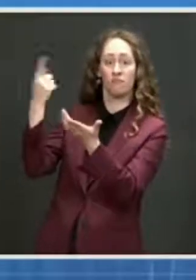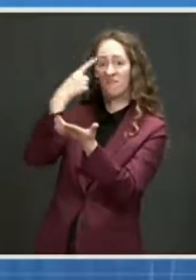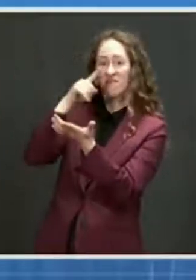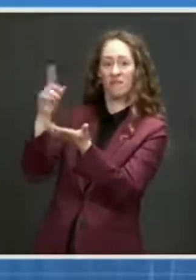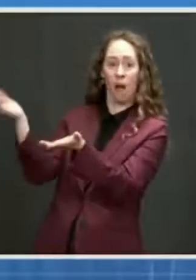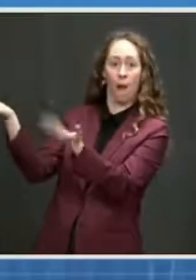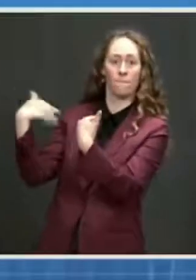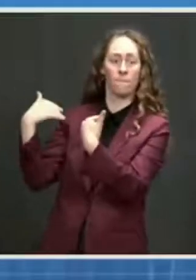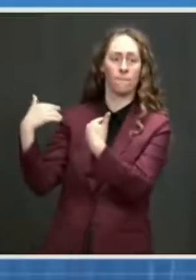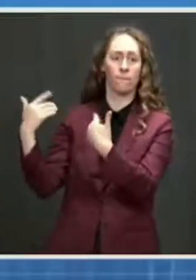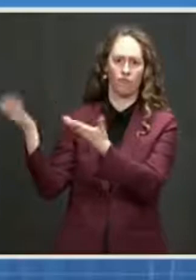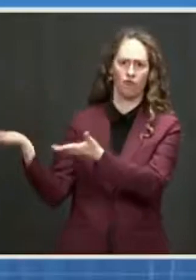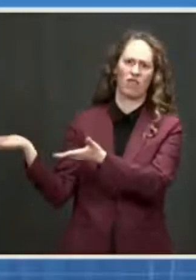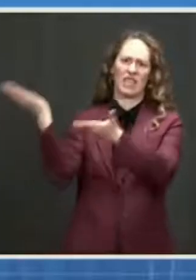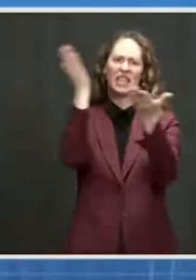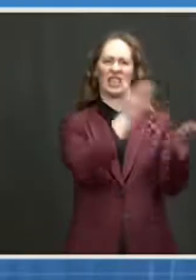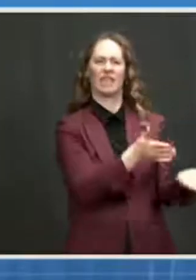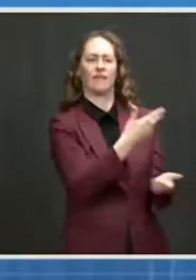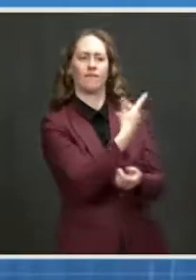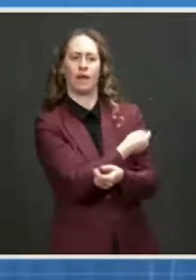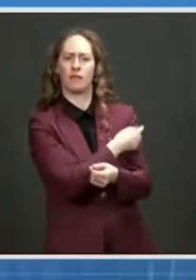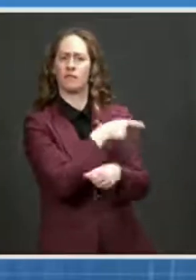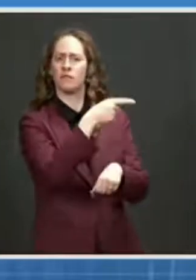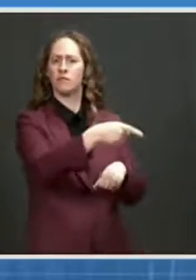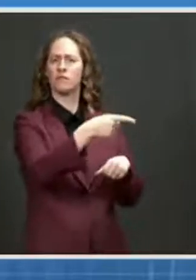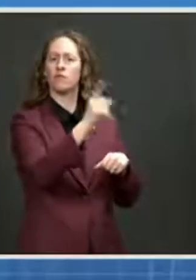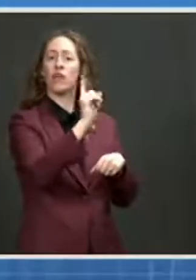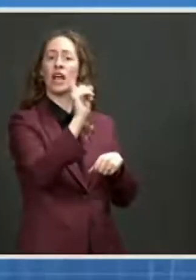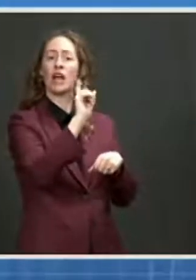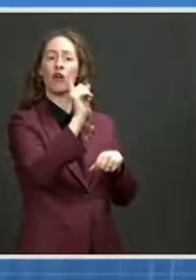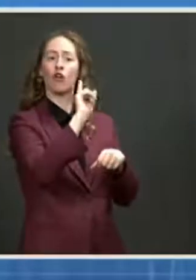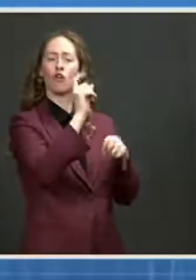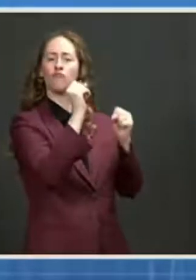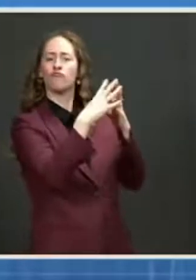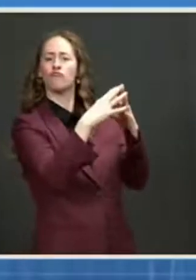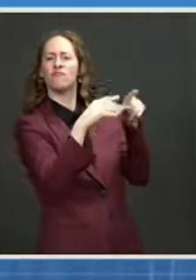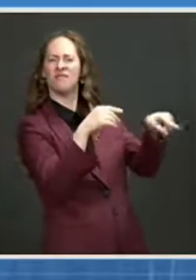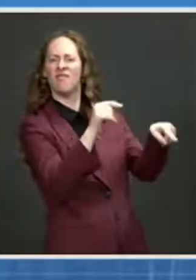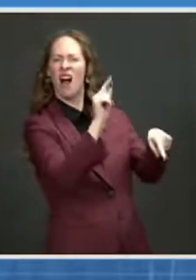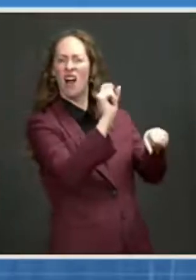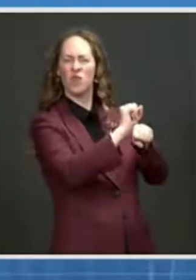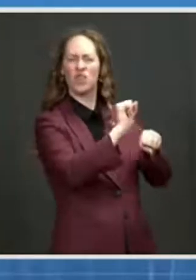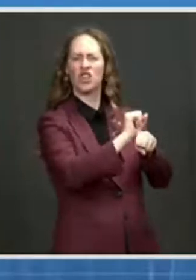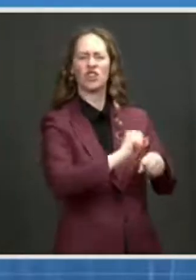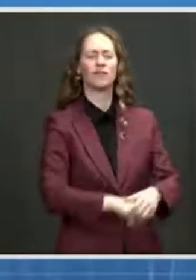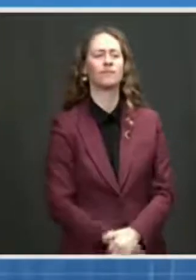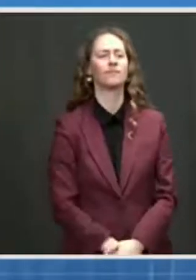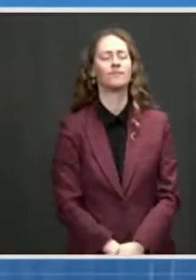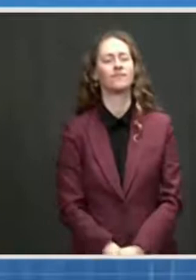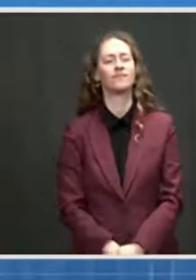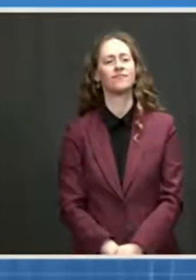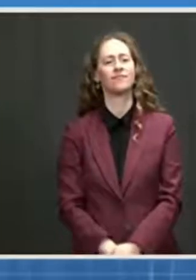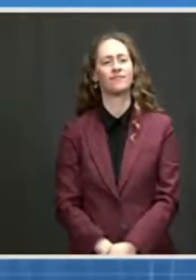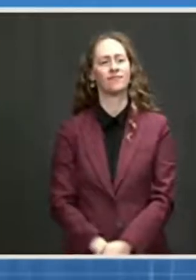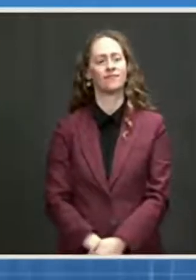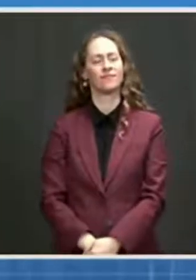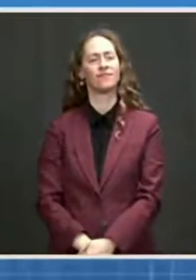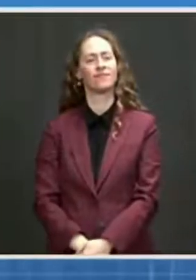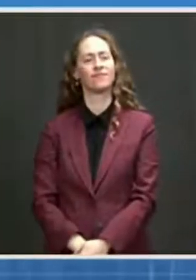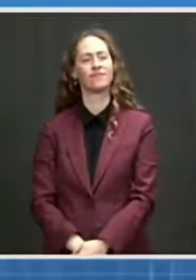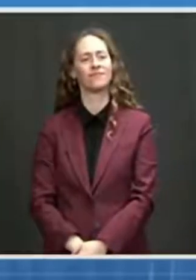clinic and usually make it happen in a matter of days. Many states and many businesses have launched incentive